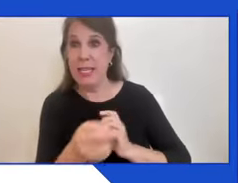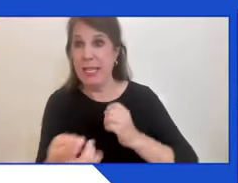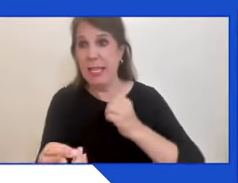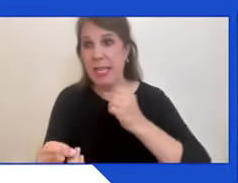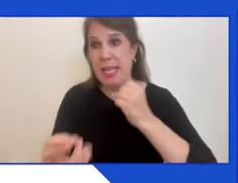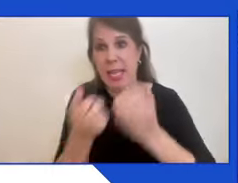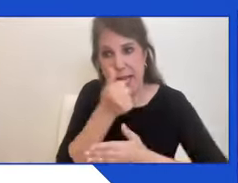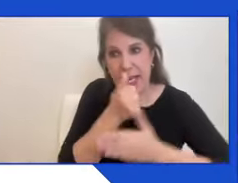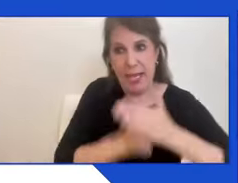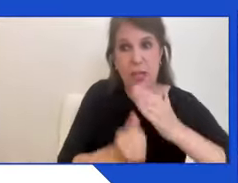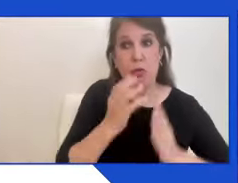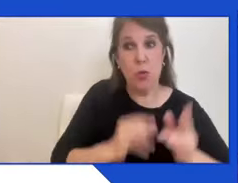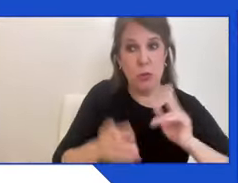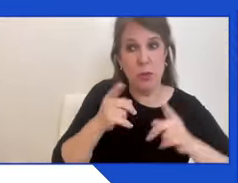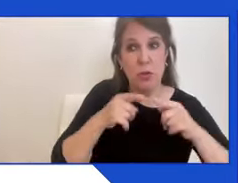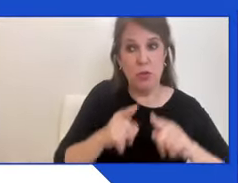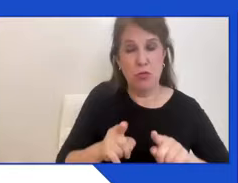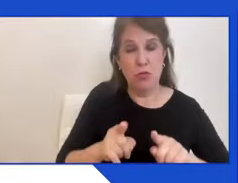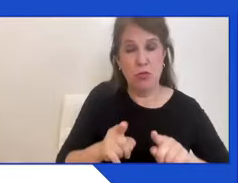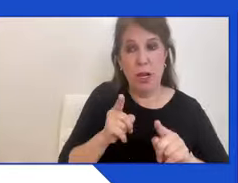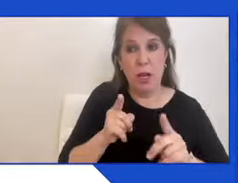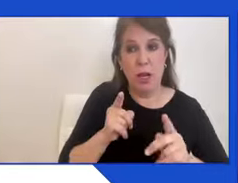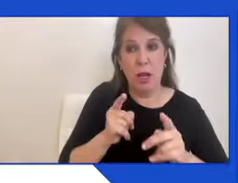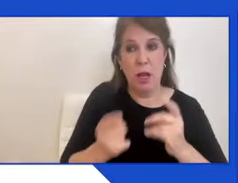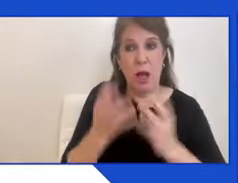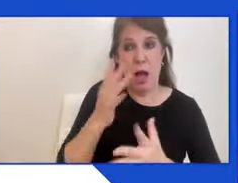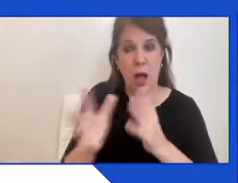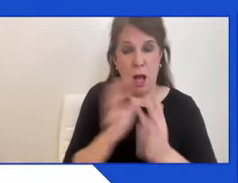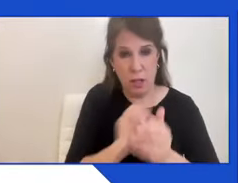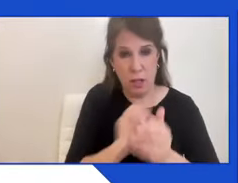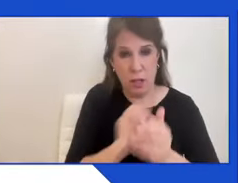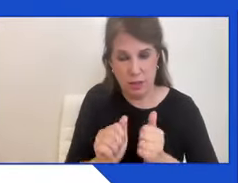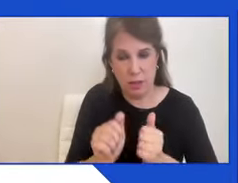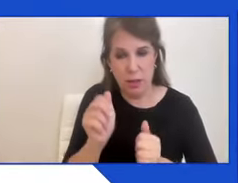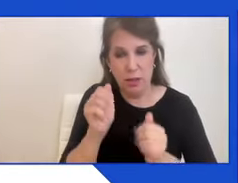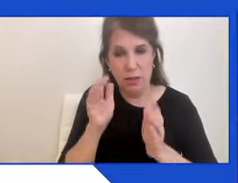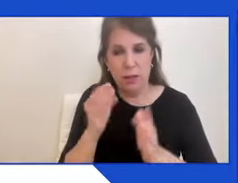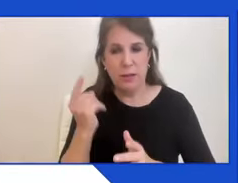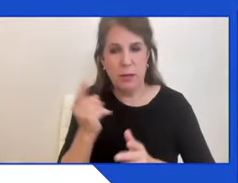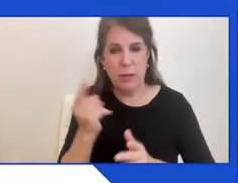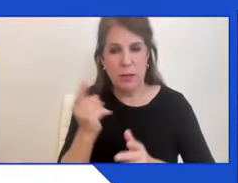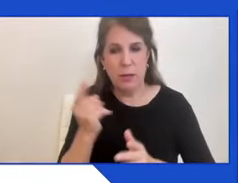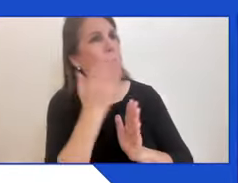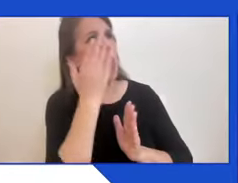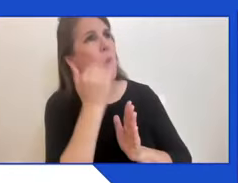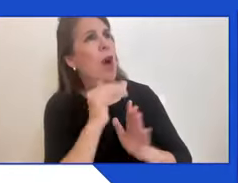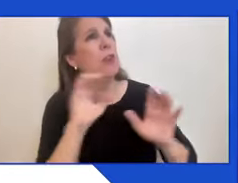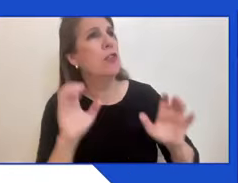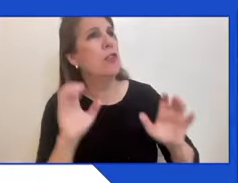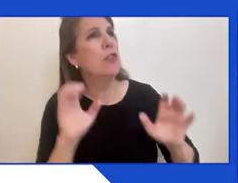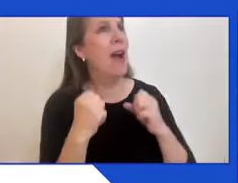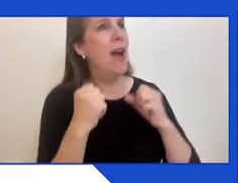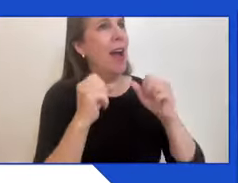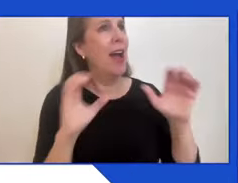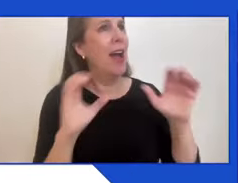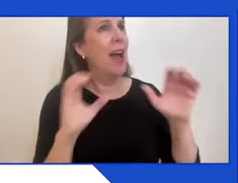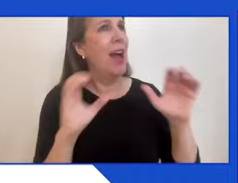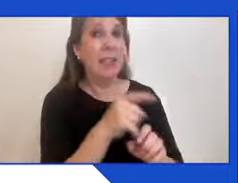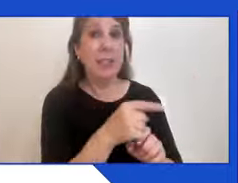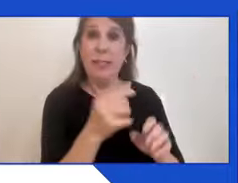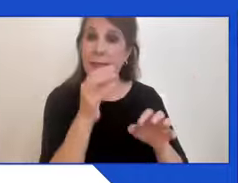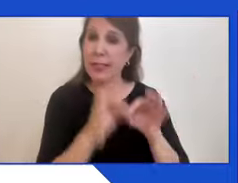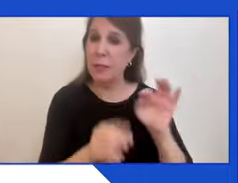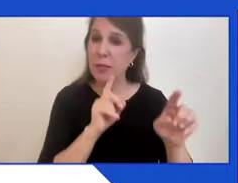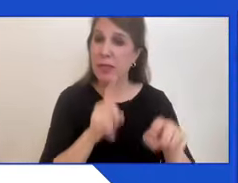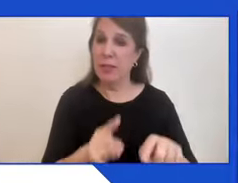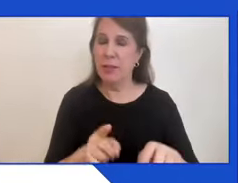act. His answer was simple. At least I will know when I die and